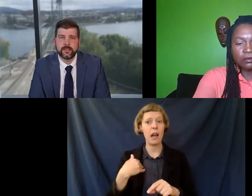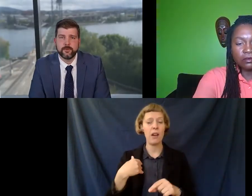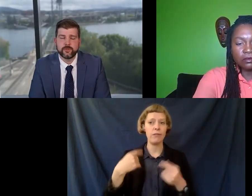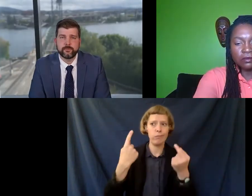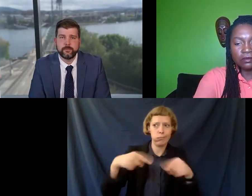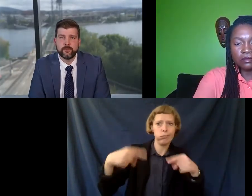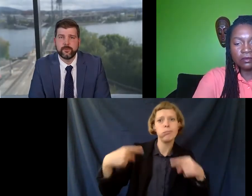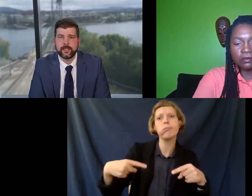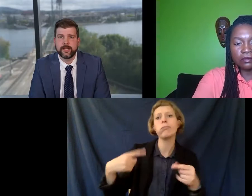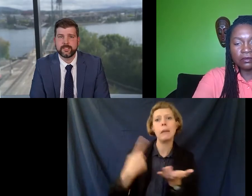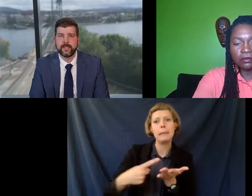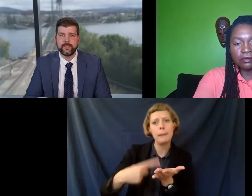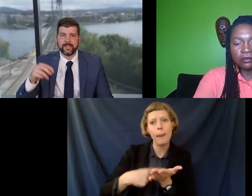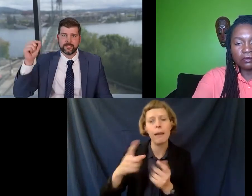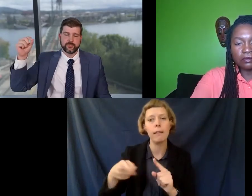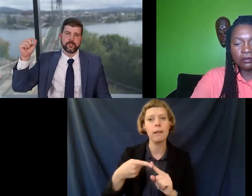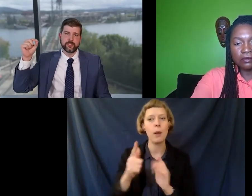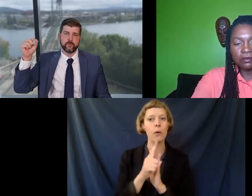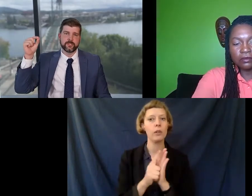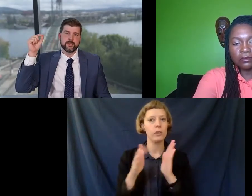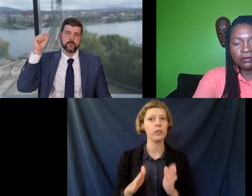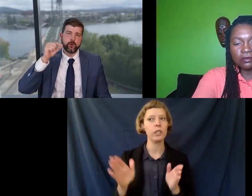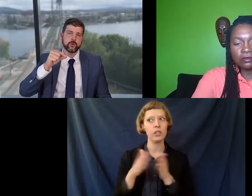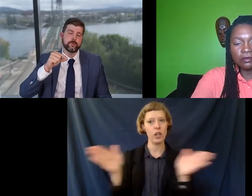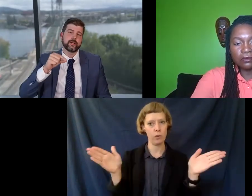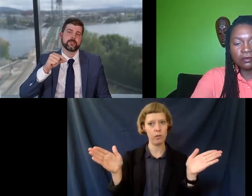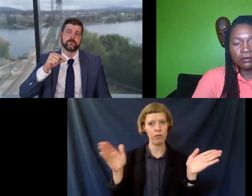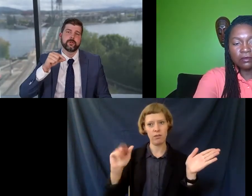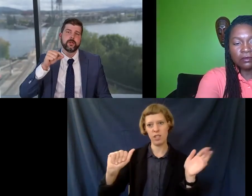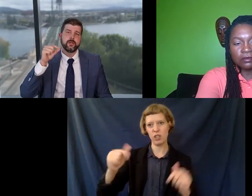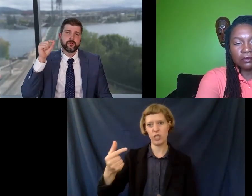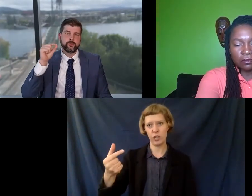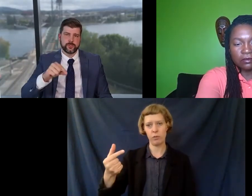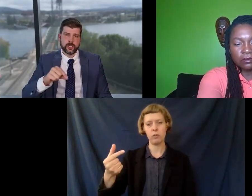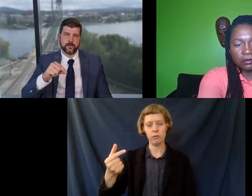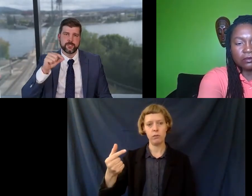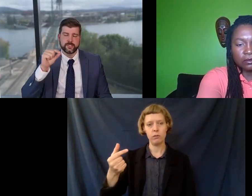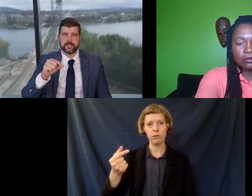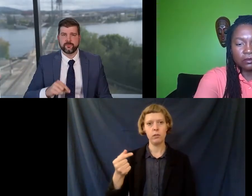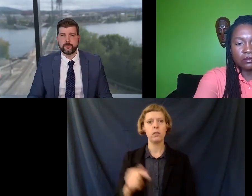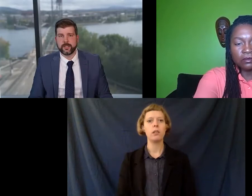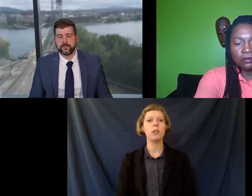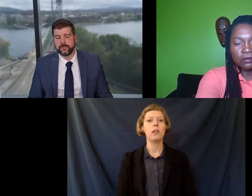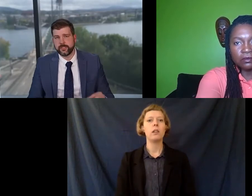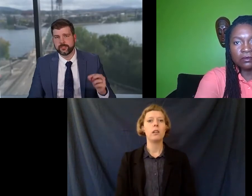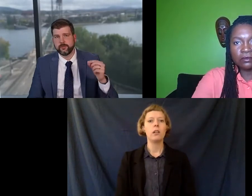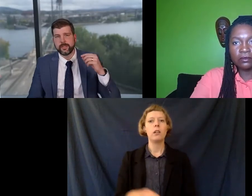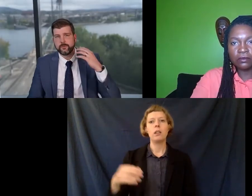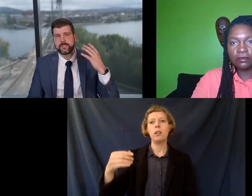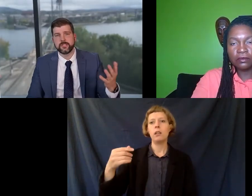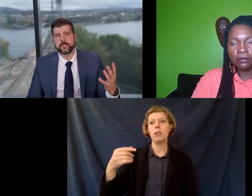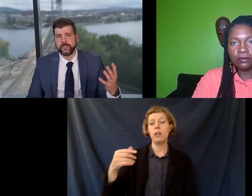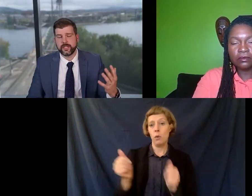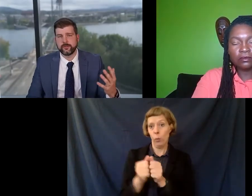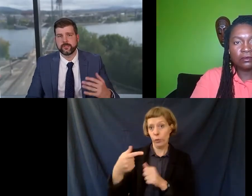and I think most people would recognize that in that situation, it wasn't the local prosecutor who charged and successfully prosecuted Derek Chauvin, it